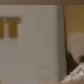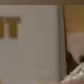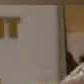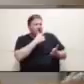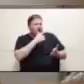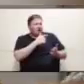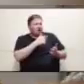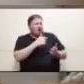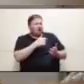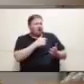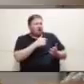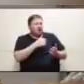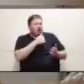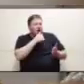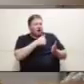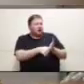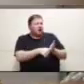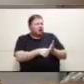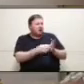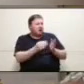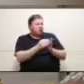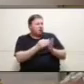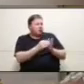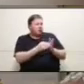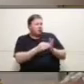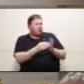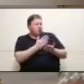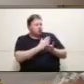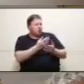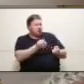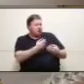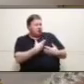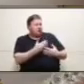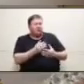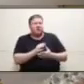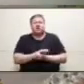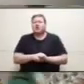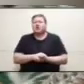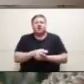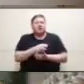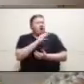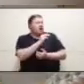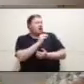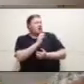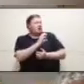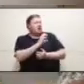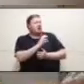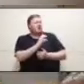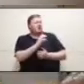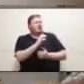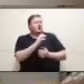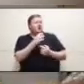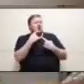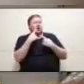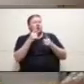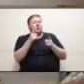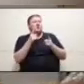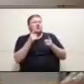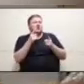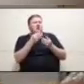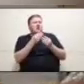Okay. I would have loved the MECs to comment on some of these issues briefly,